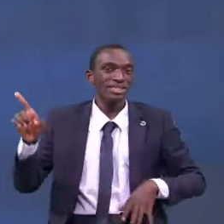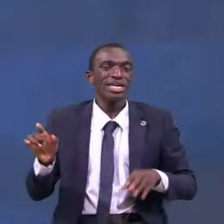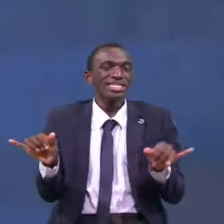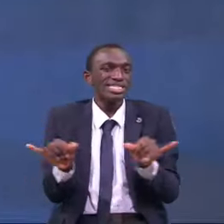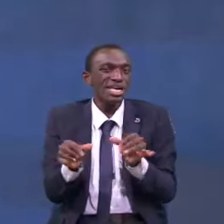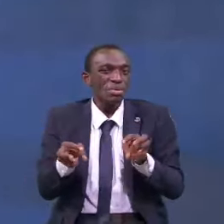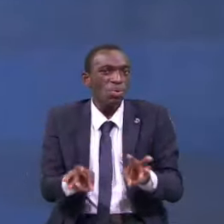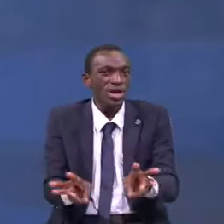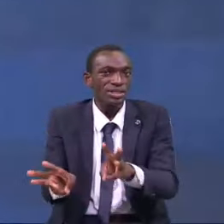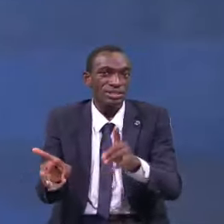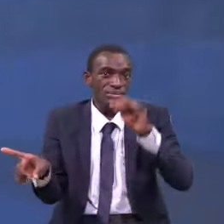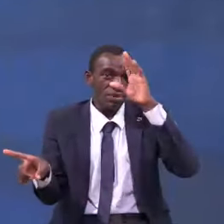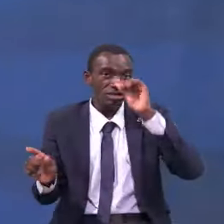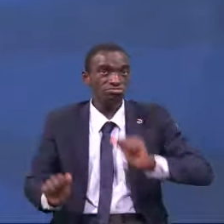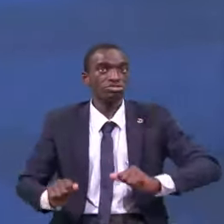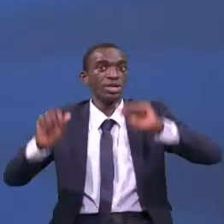to Christ.